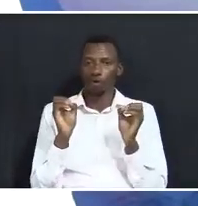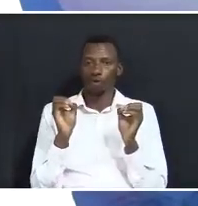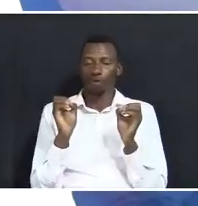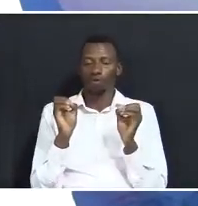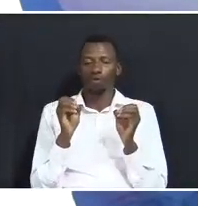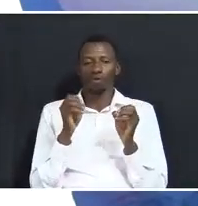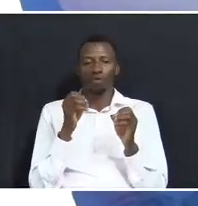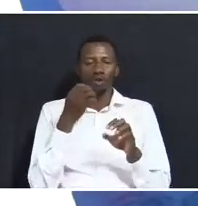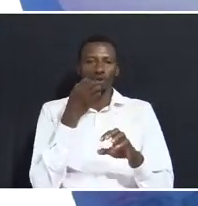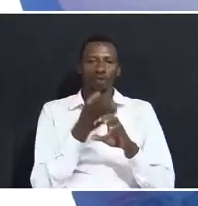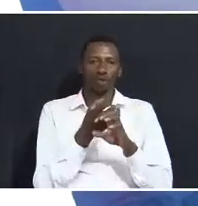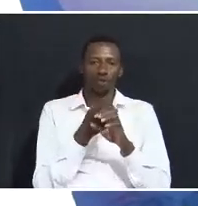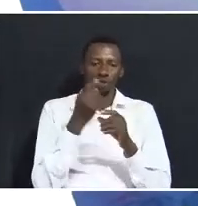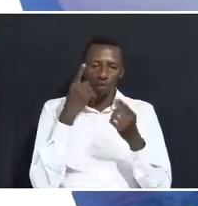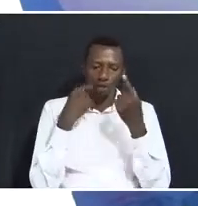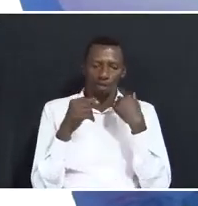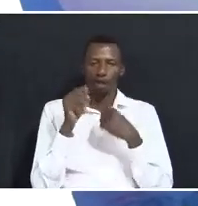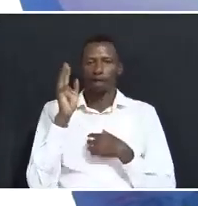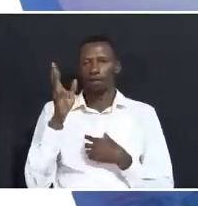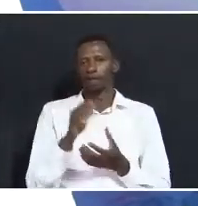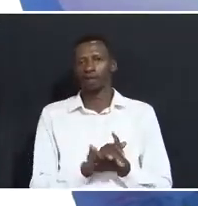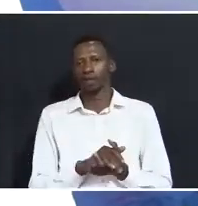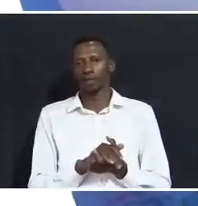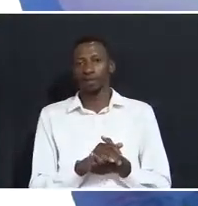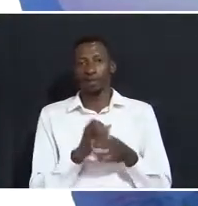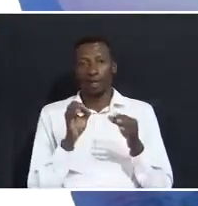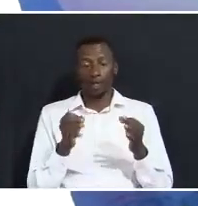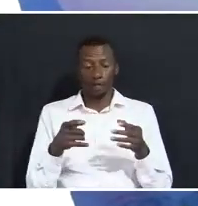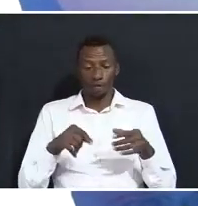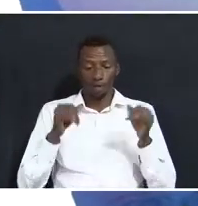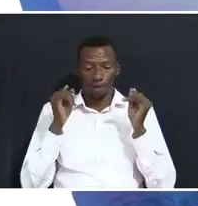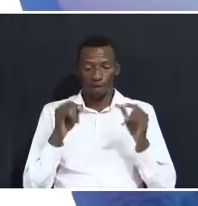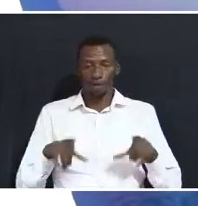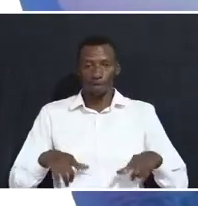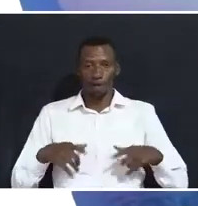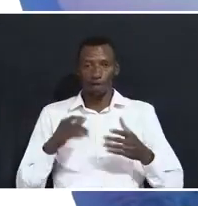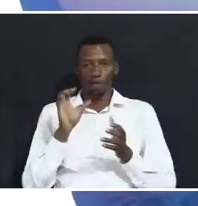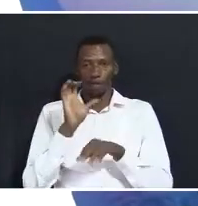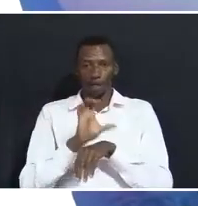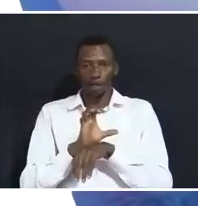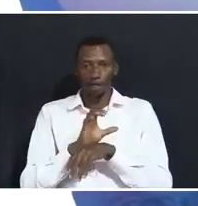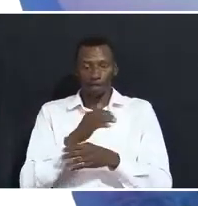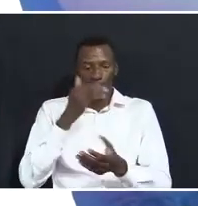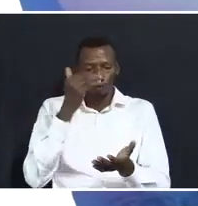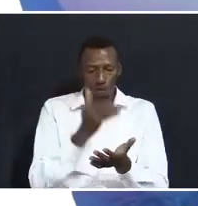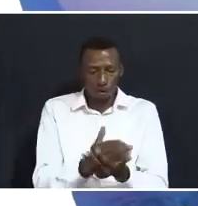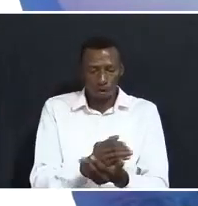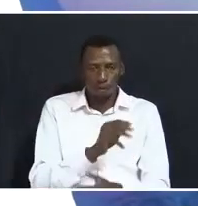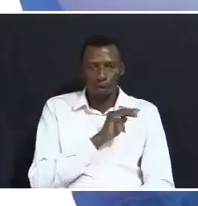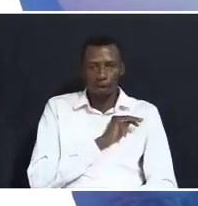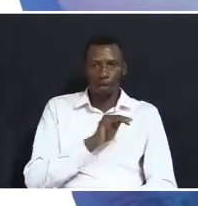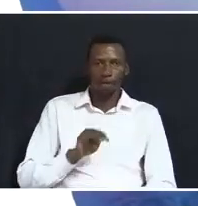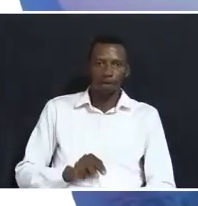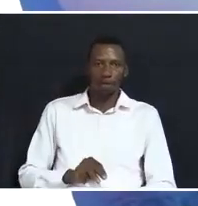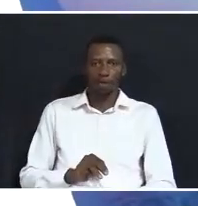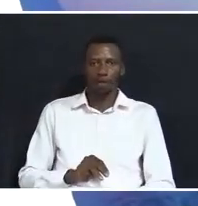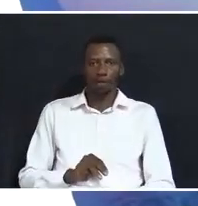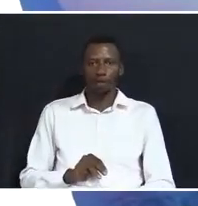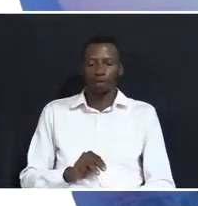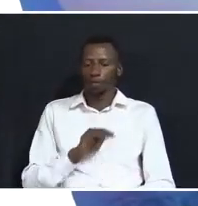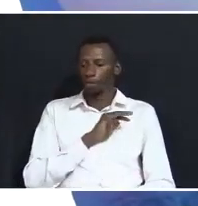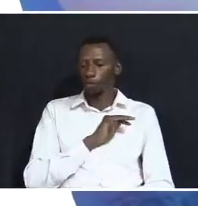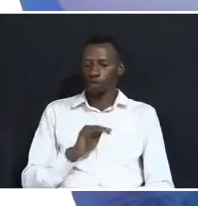If as New Life Church we stop doing mission, mission will not stop. In other places, it will do